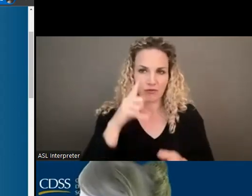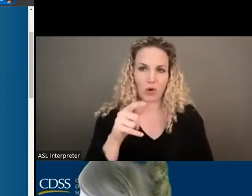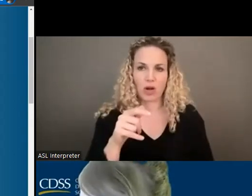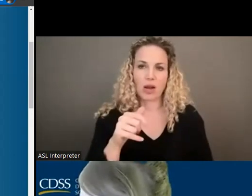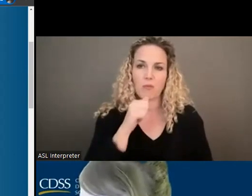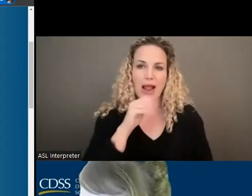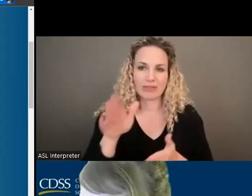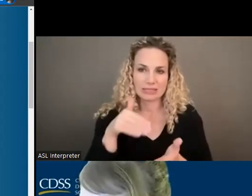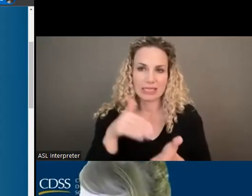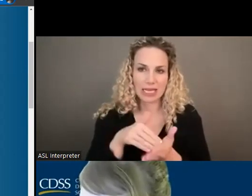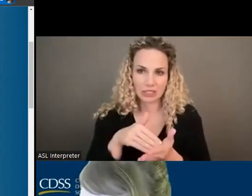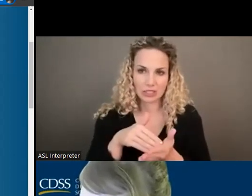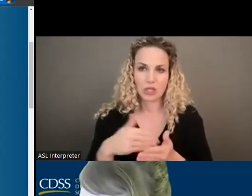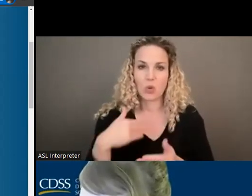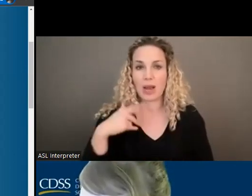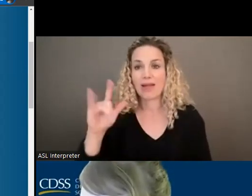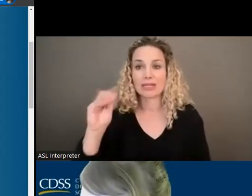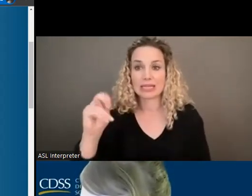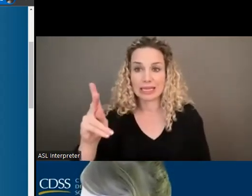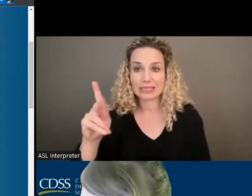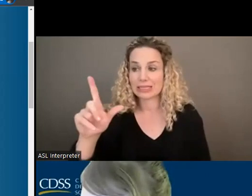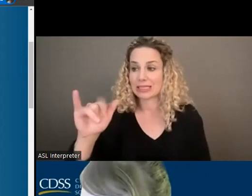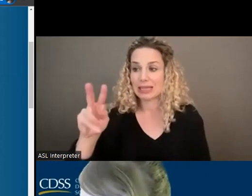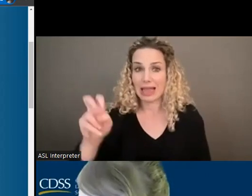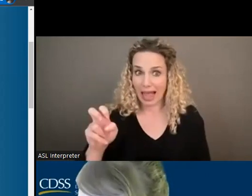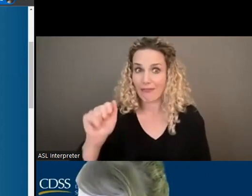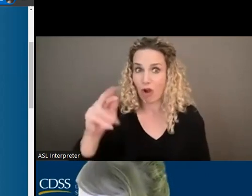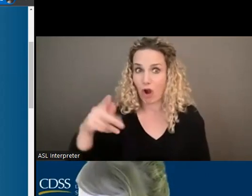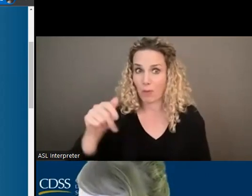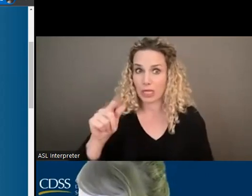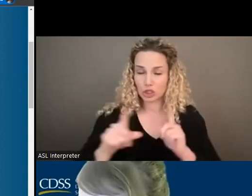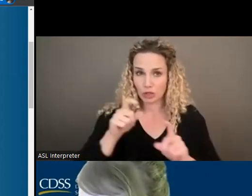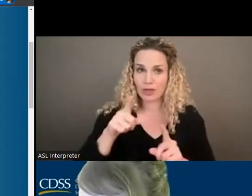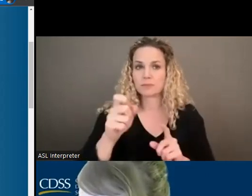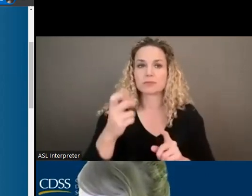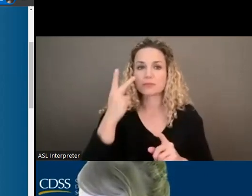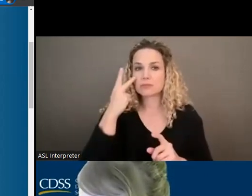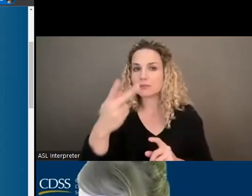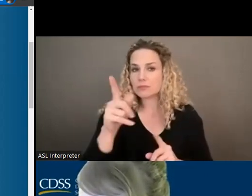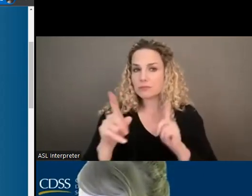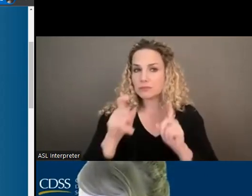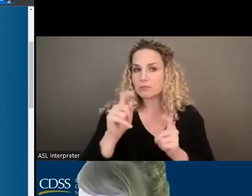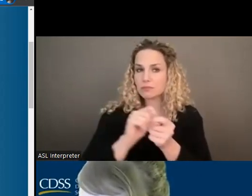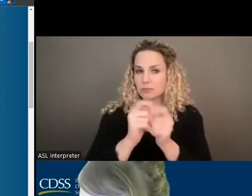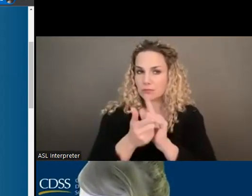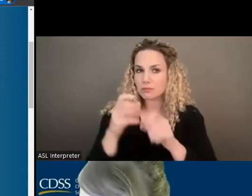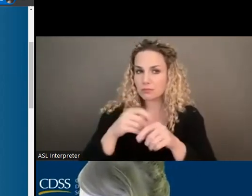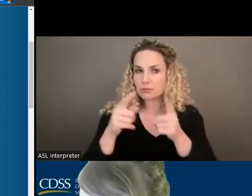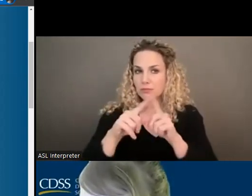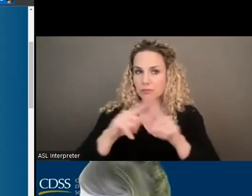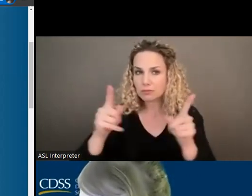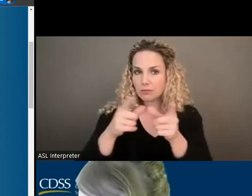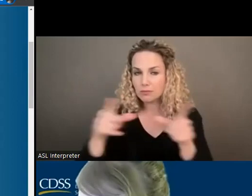center. We have links to the live ARPA survey, and you can see that we have the survey translated into different